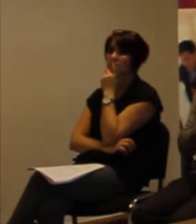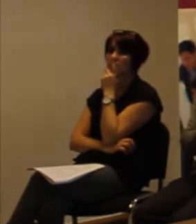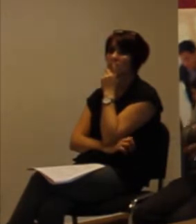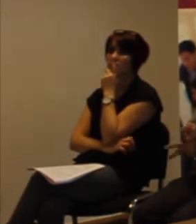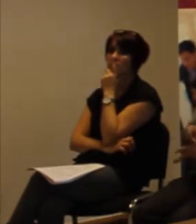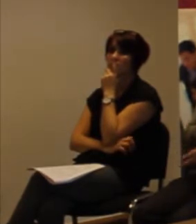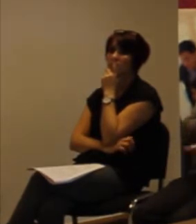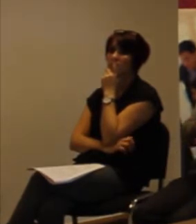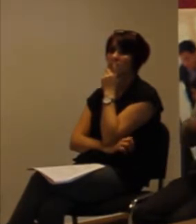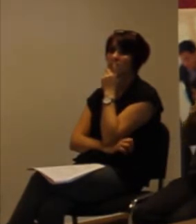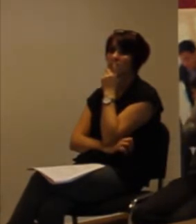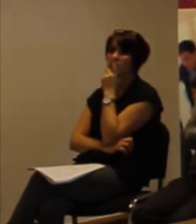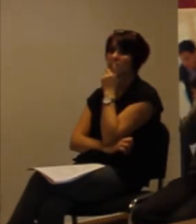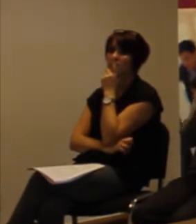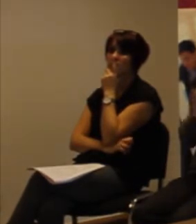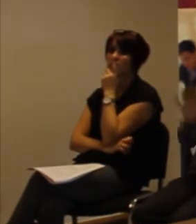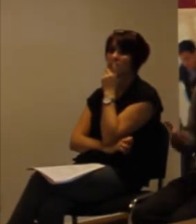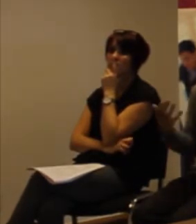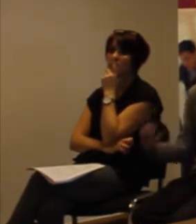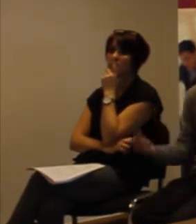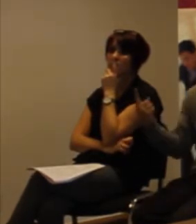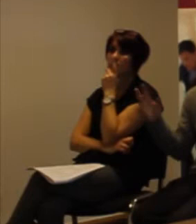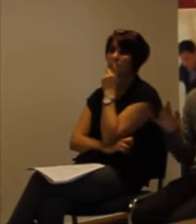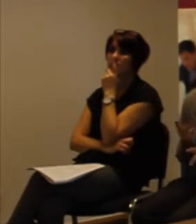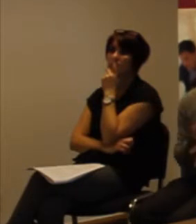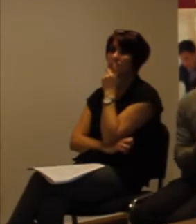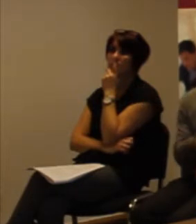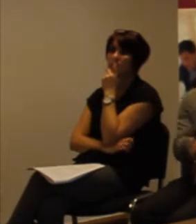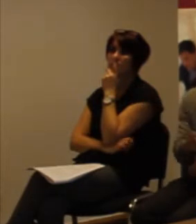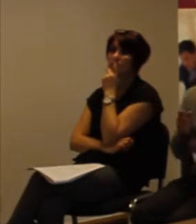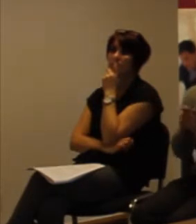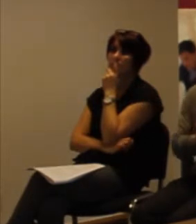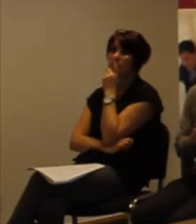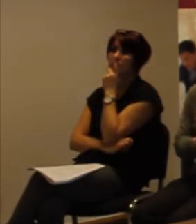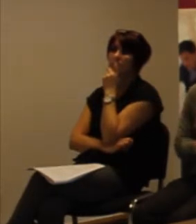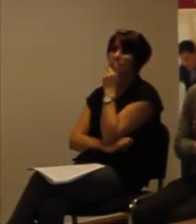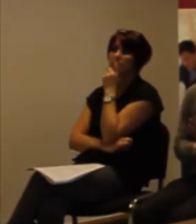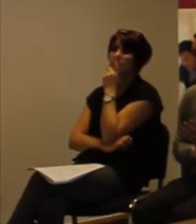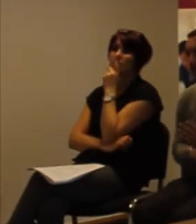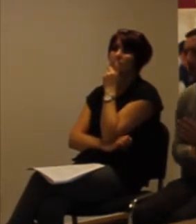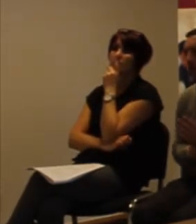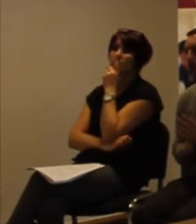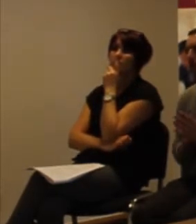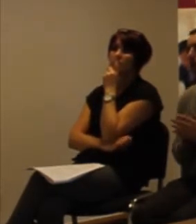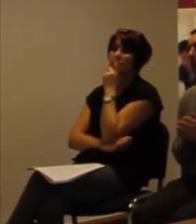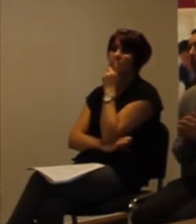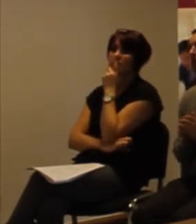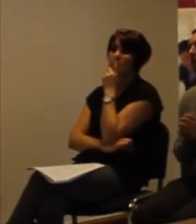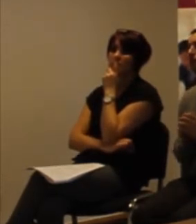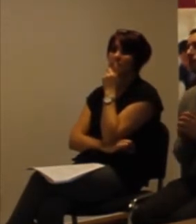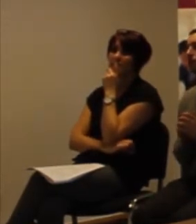the policy is stating that someone should be there to invigilate separate from the scribe. In the organisation, I put a big demand on